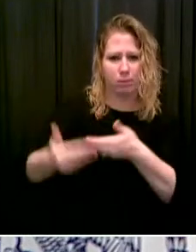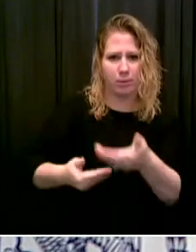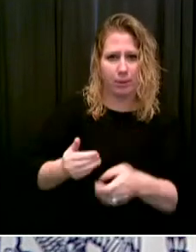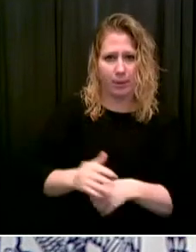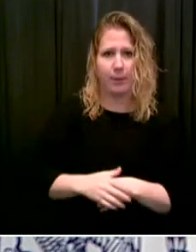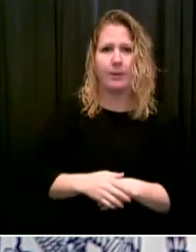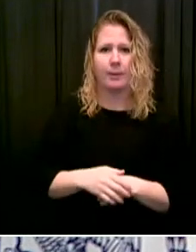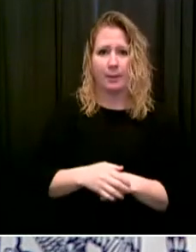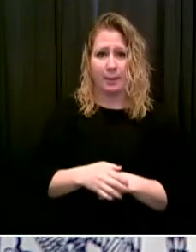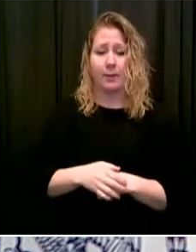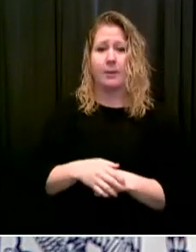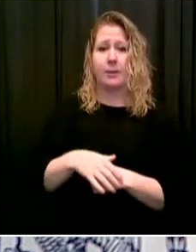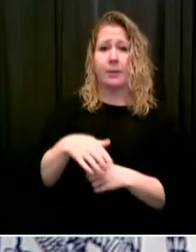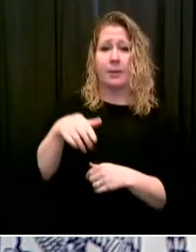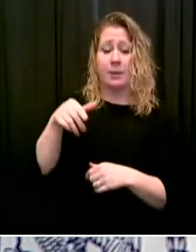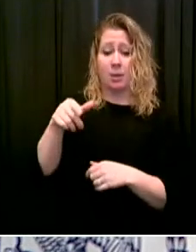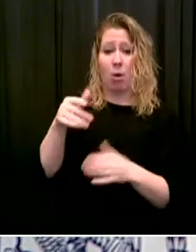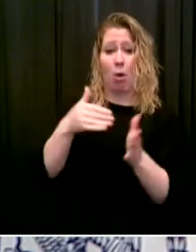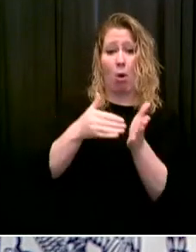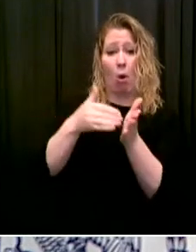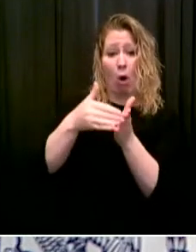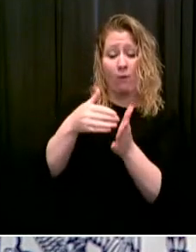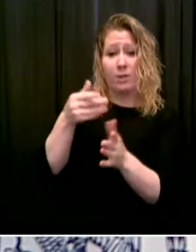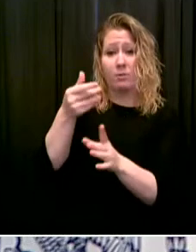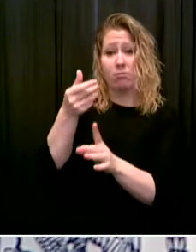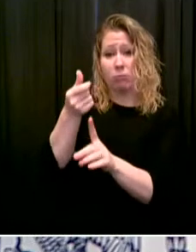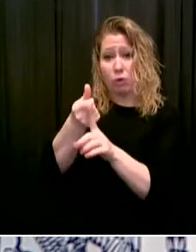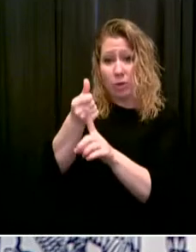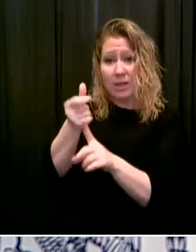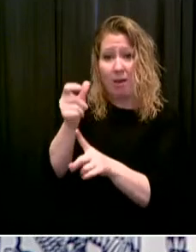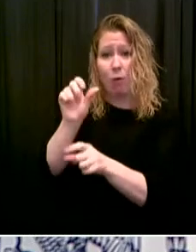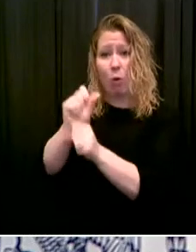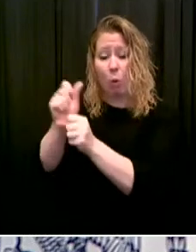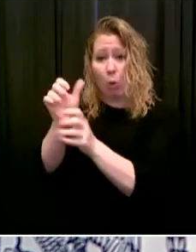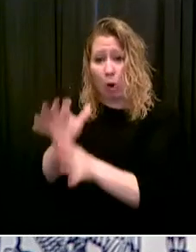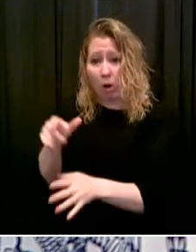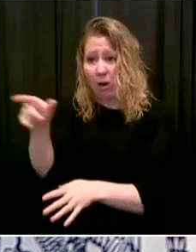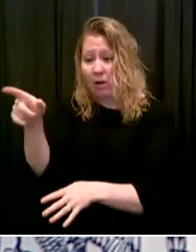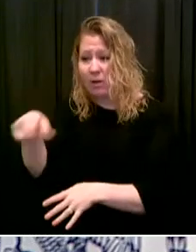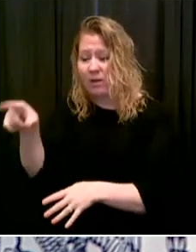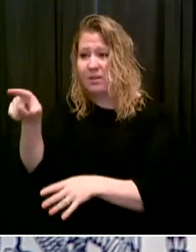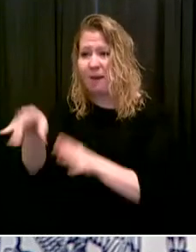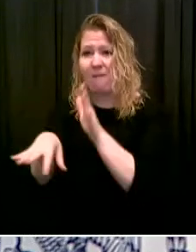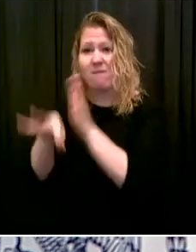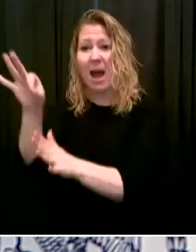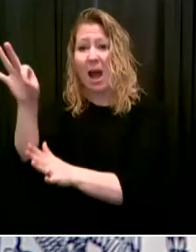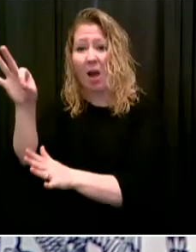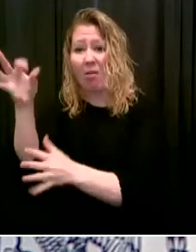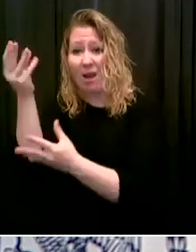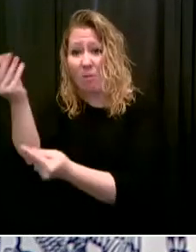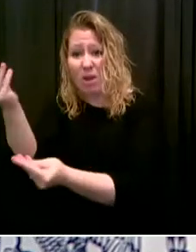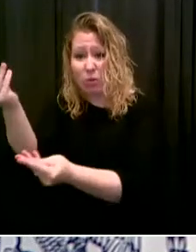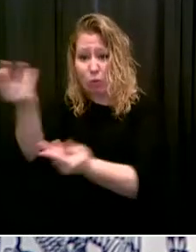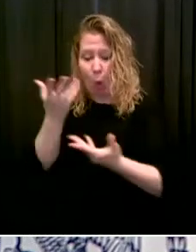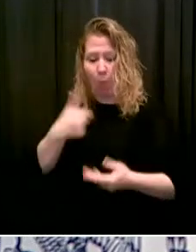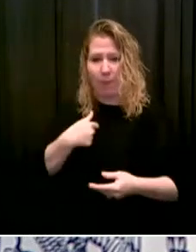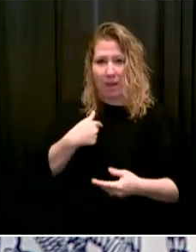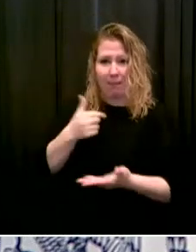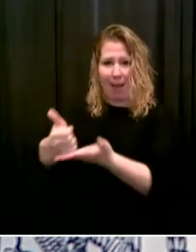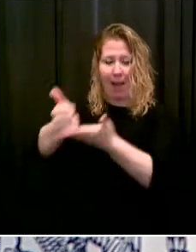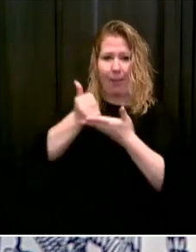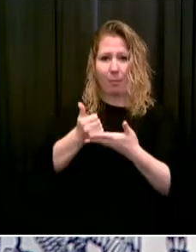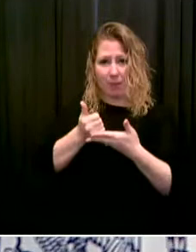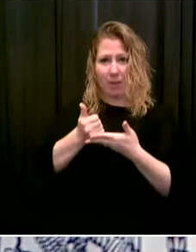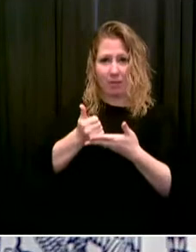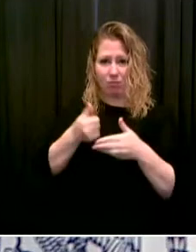the grassroots that I needed to know, my team needed to know. But also people are so hungry for information, and